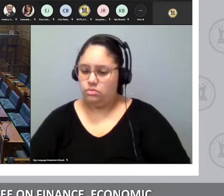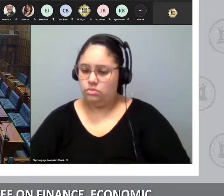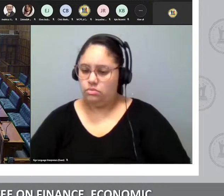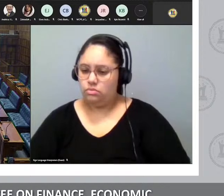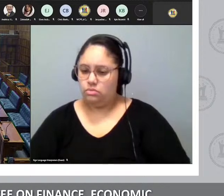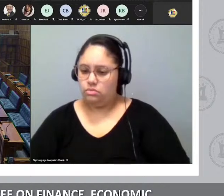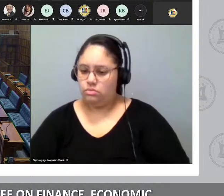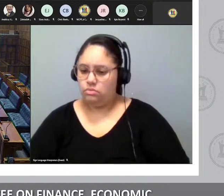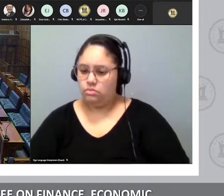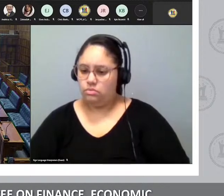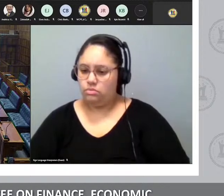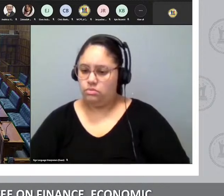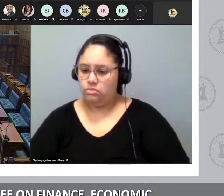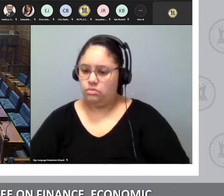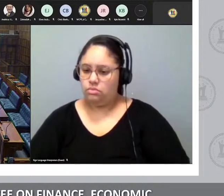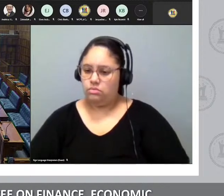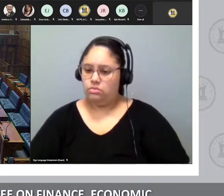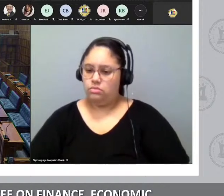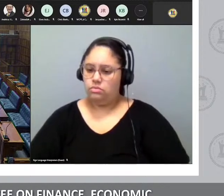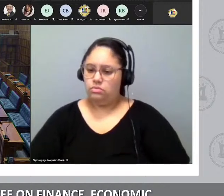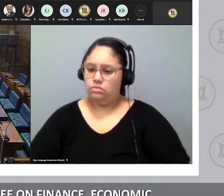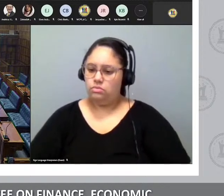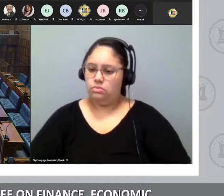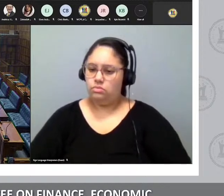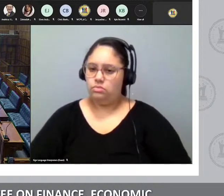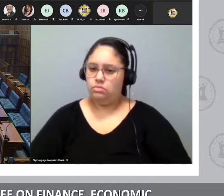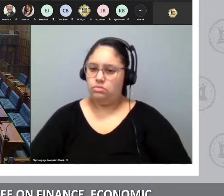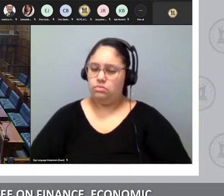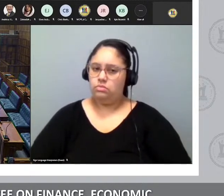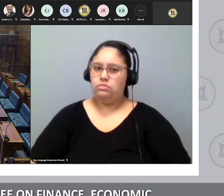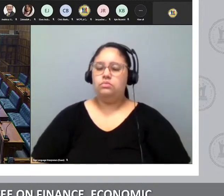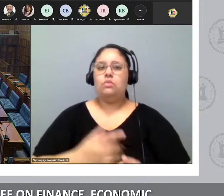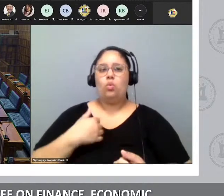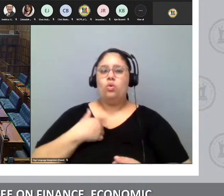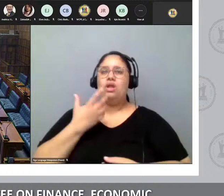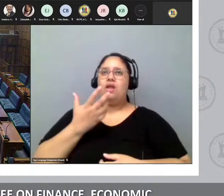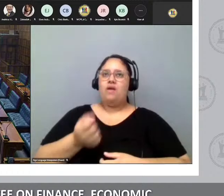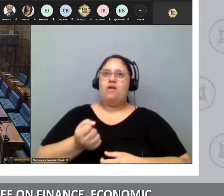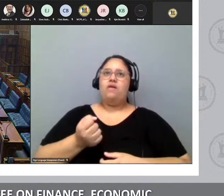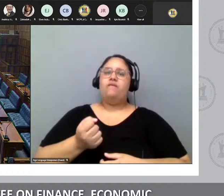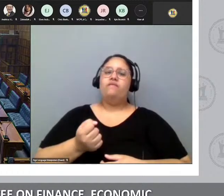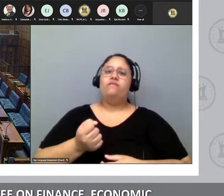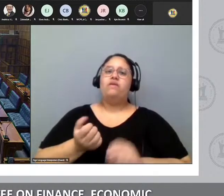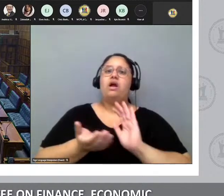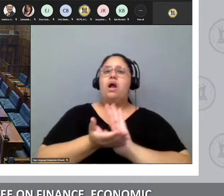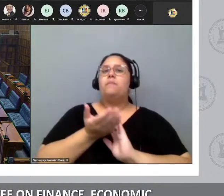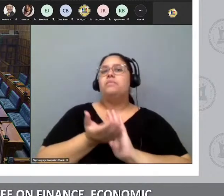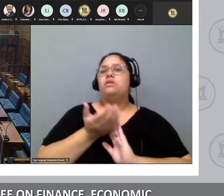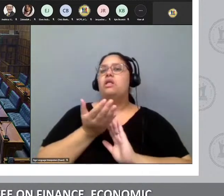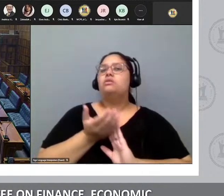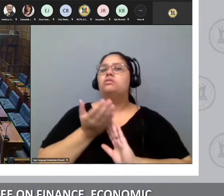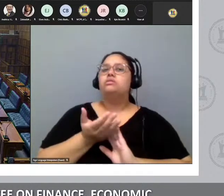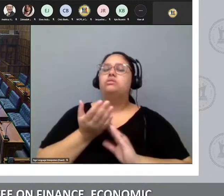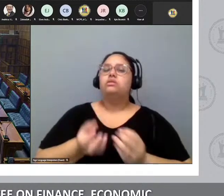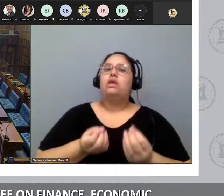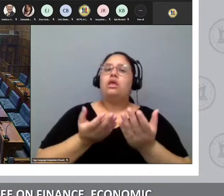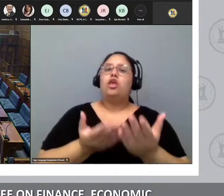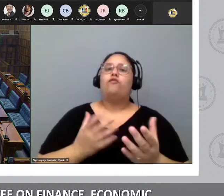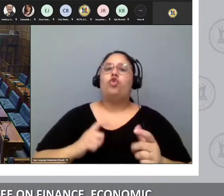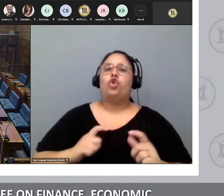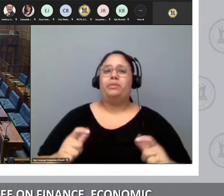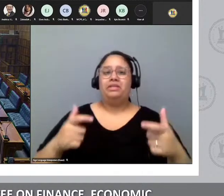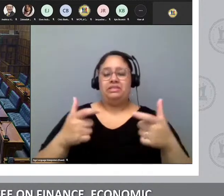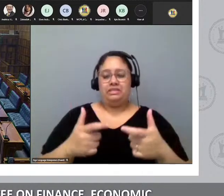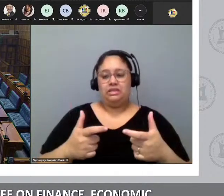would help us I think because we always have I mean we have been having these uh updates to the committee